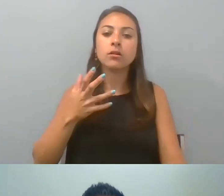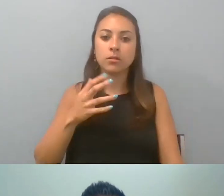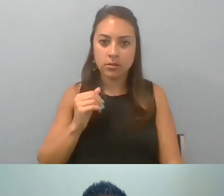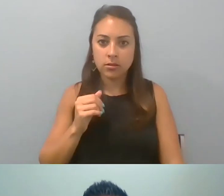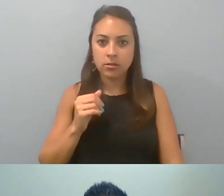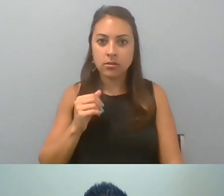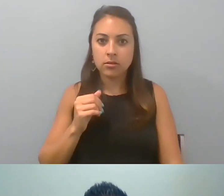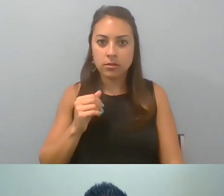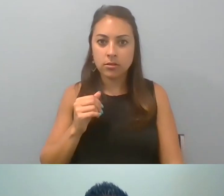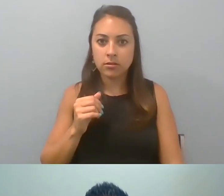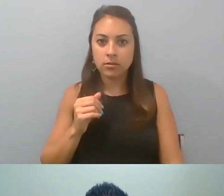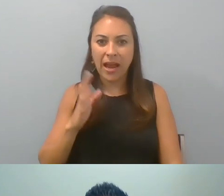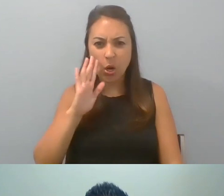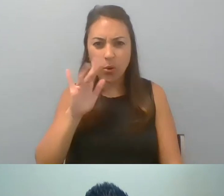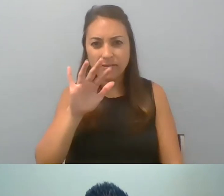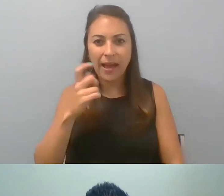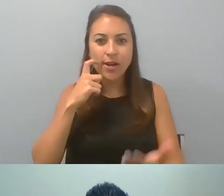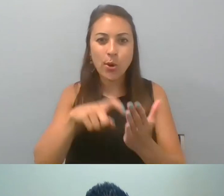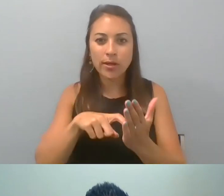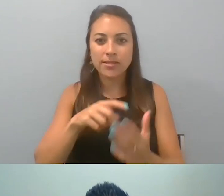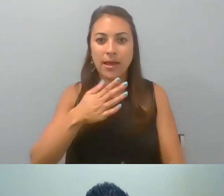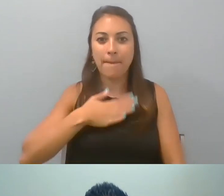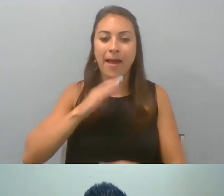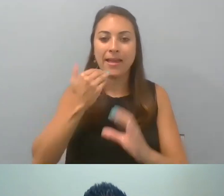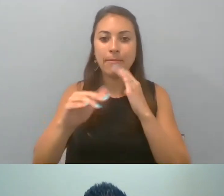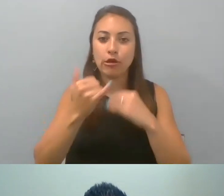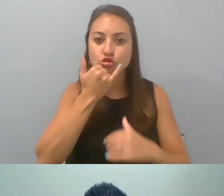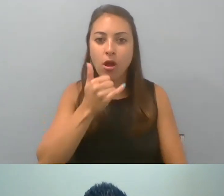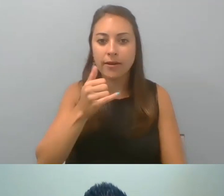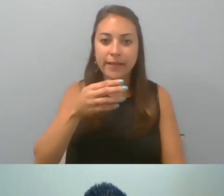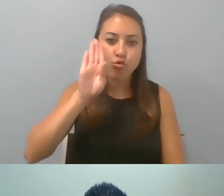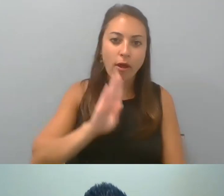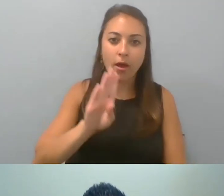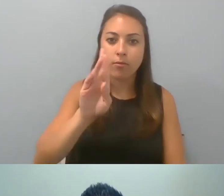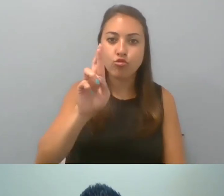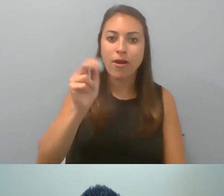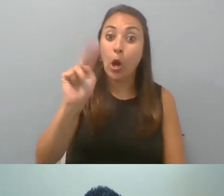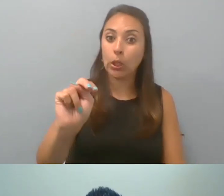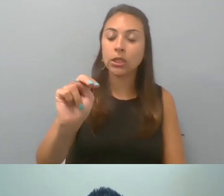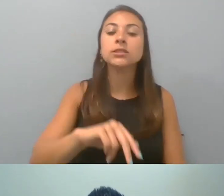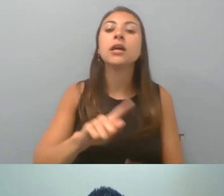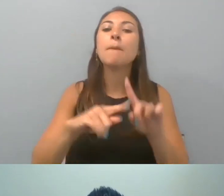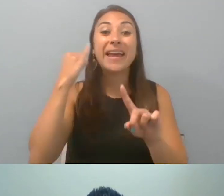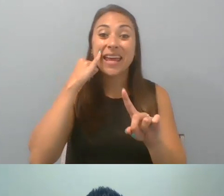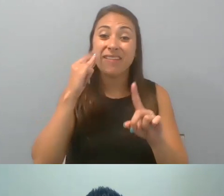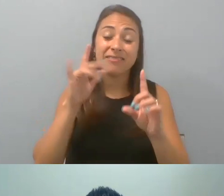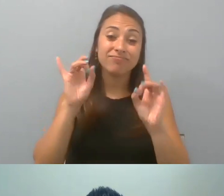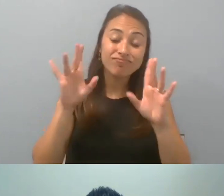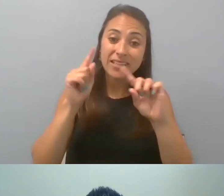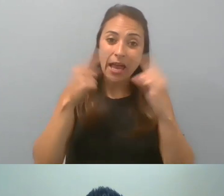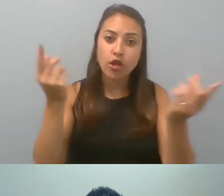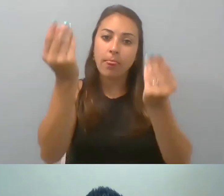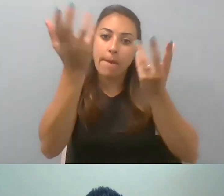brown has an N in it. But I think making contact, particularly if you have severe allergies,